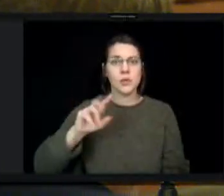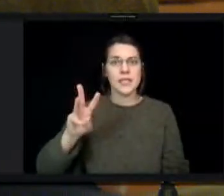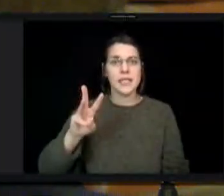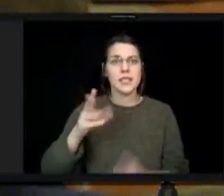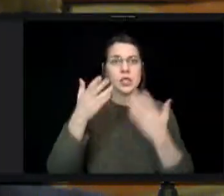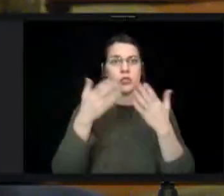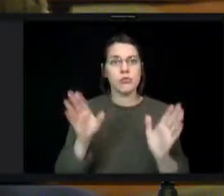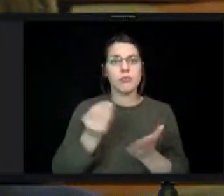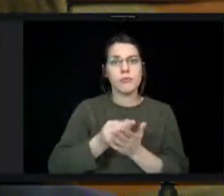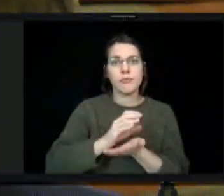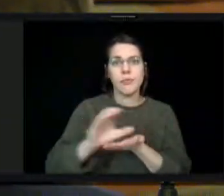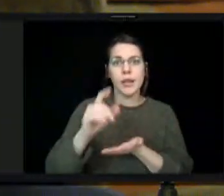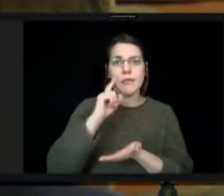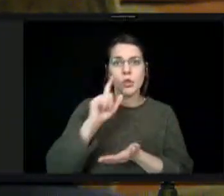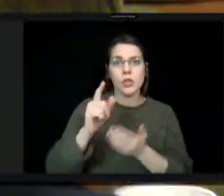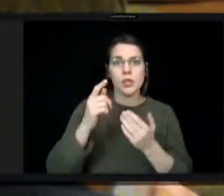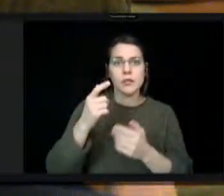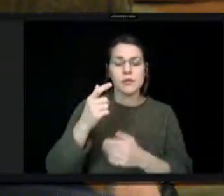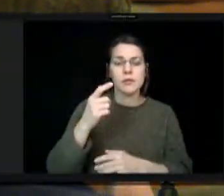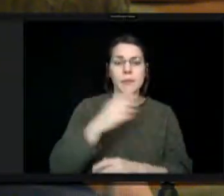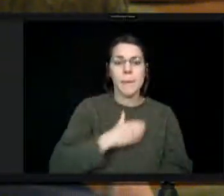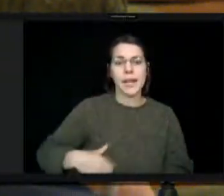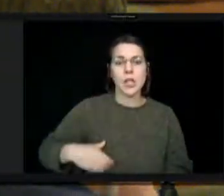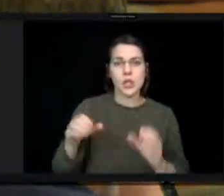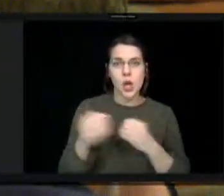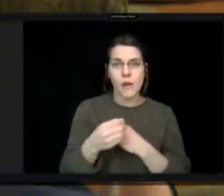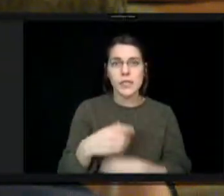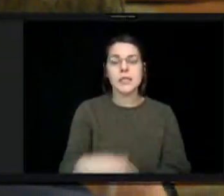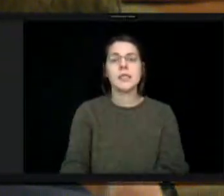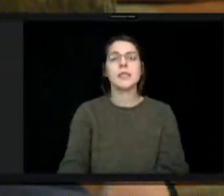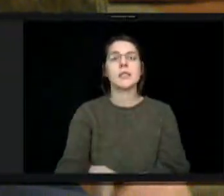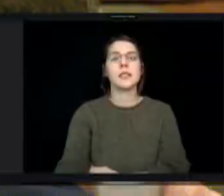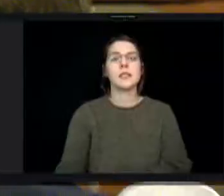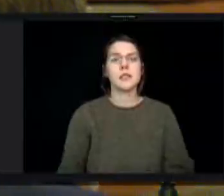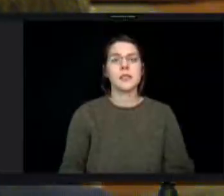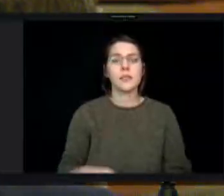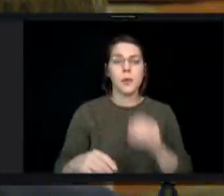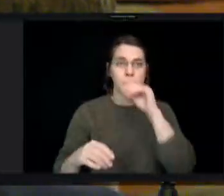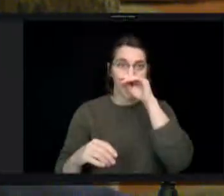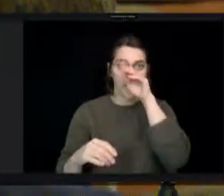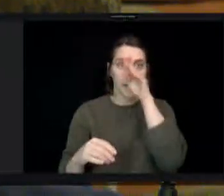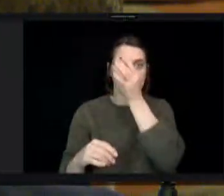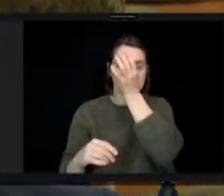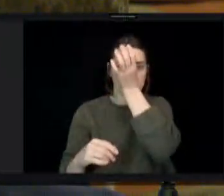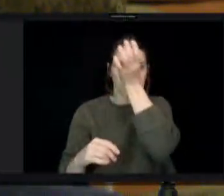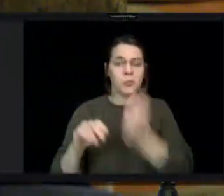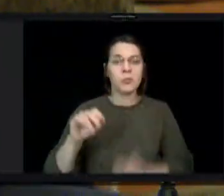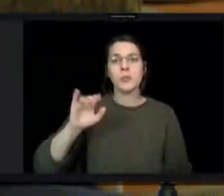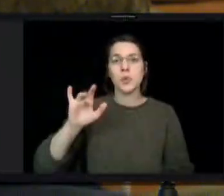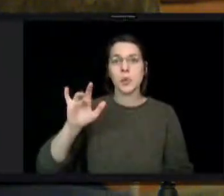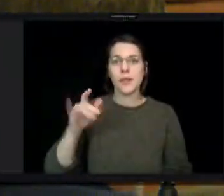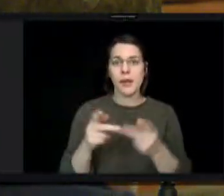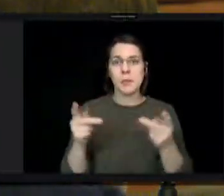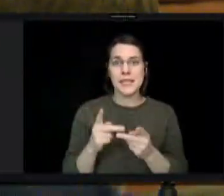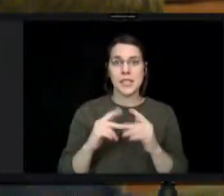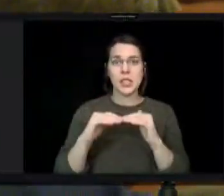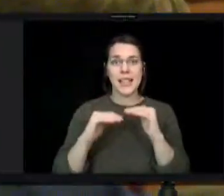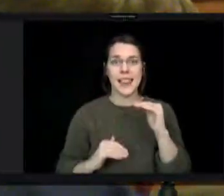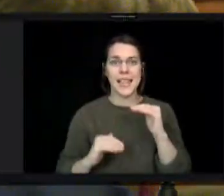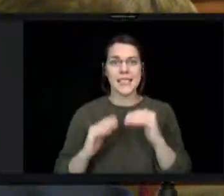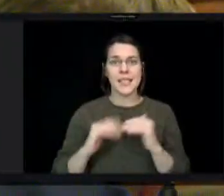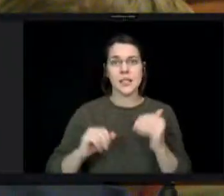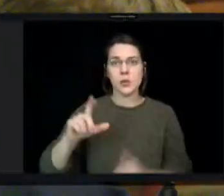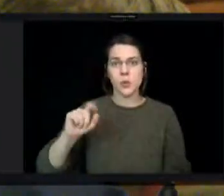Mayor's Office. That is 25 less than in 2025, and just to note, 15